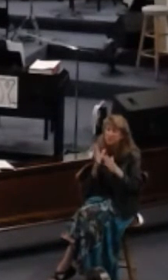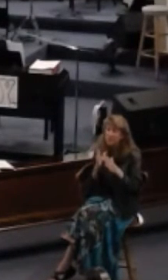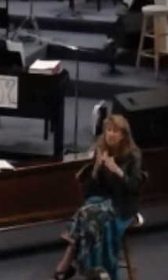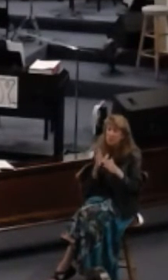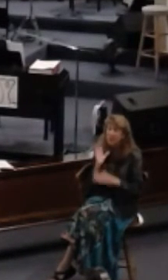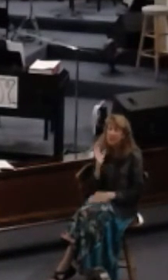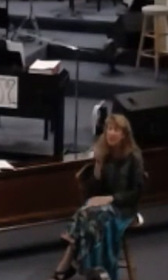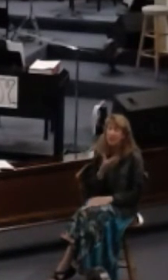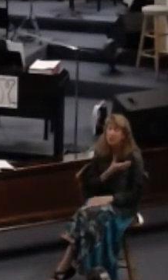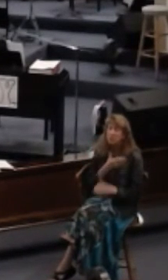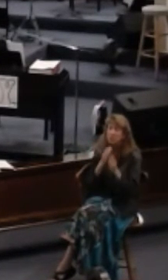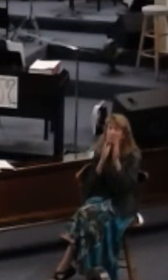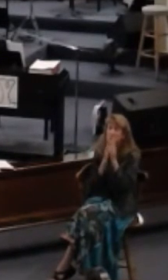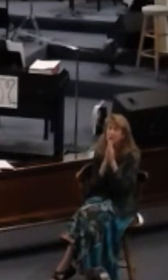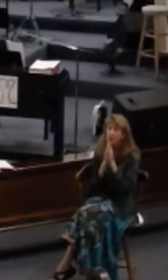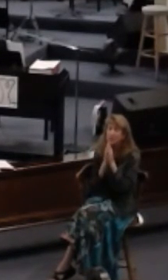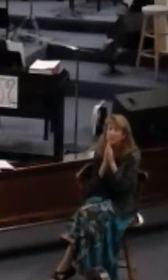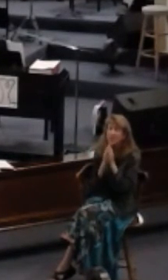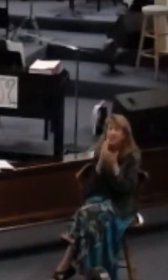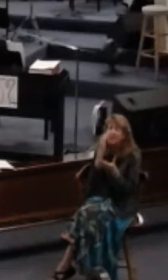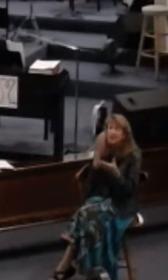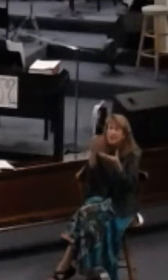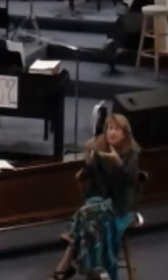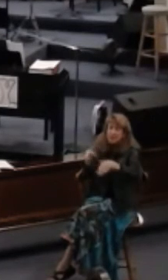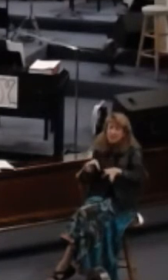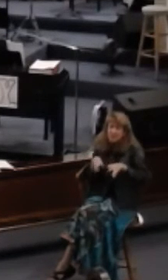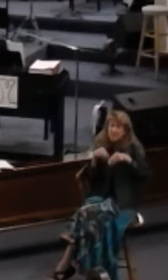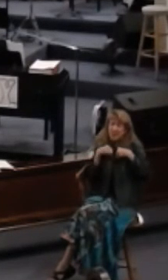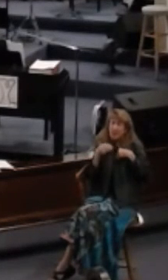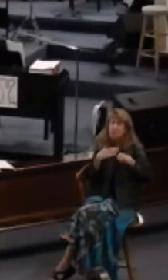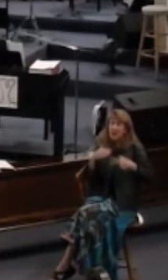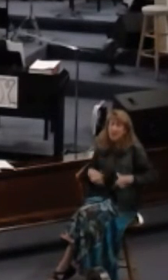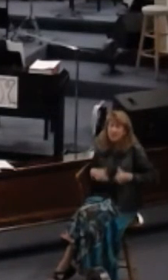prayer be, take my